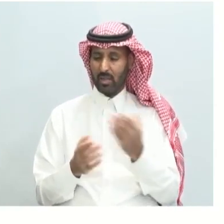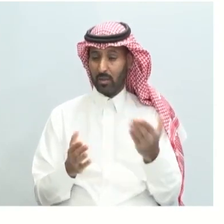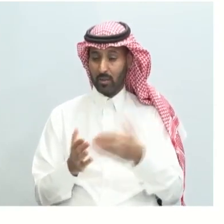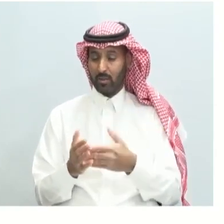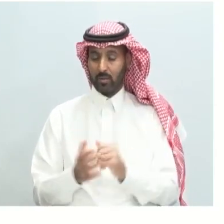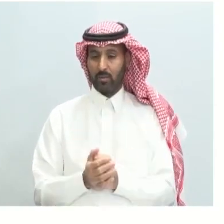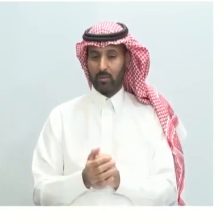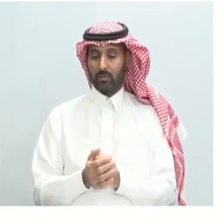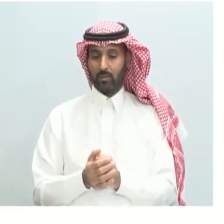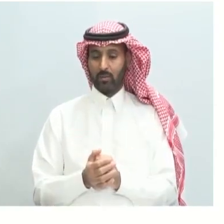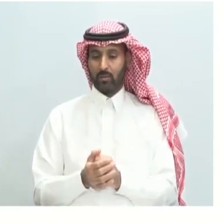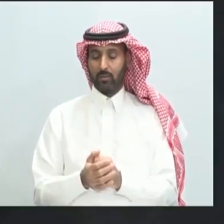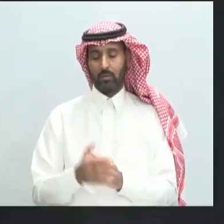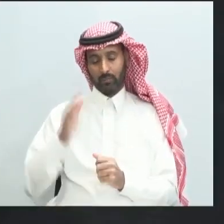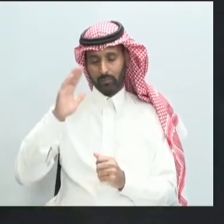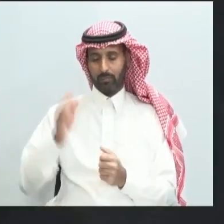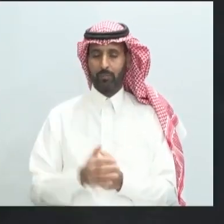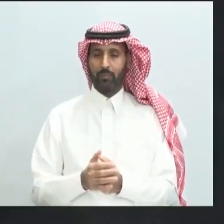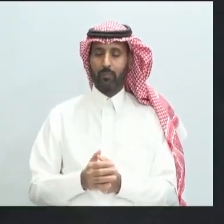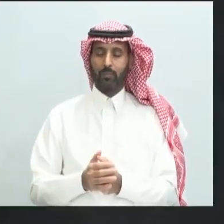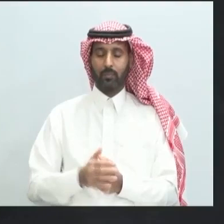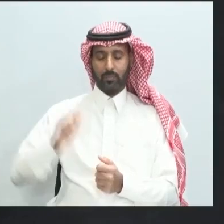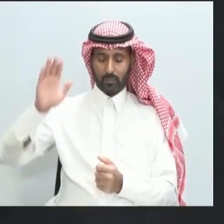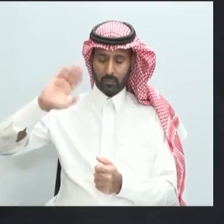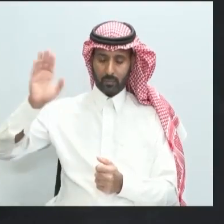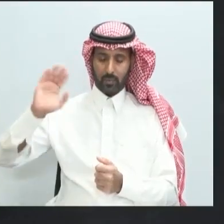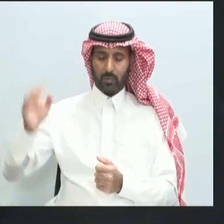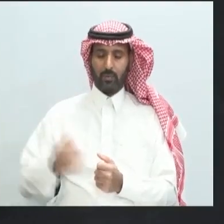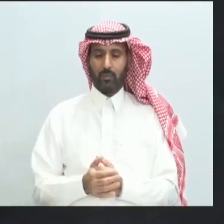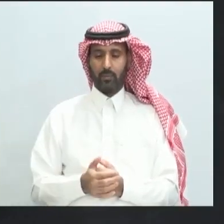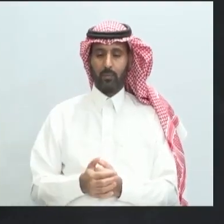now we have reached the end of our lesson. Thank you very much for watching, and I'll see you next time.